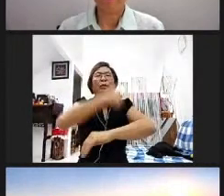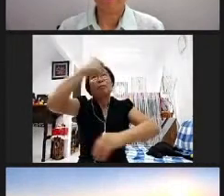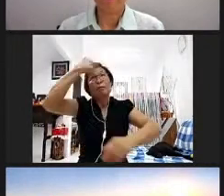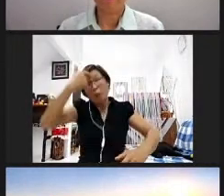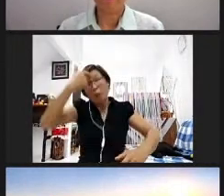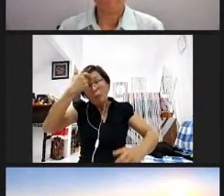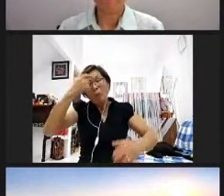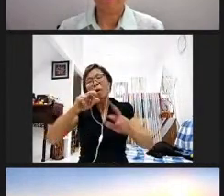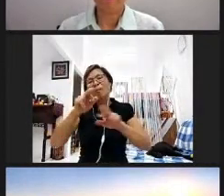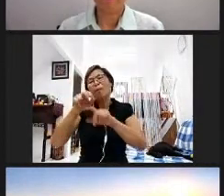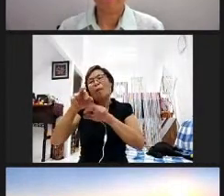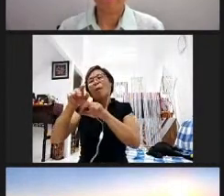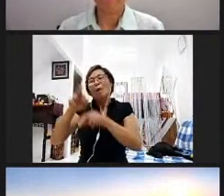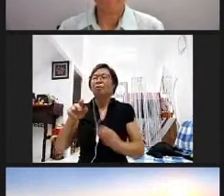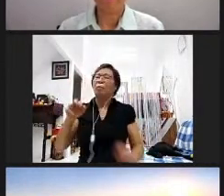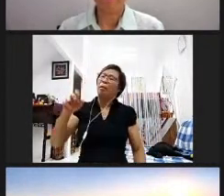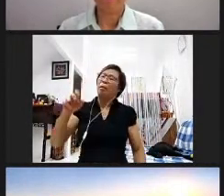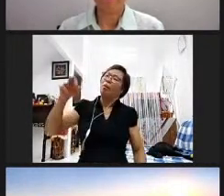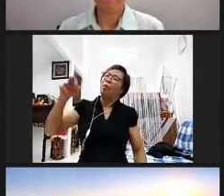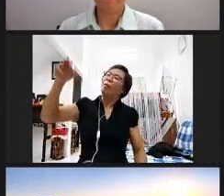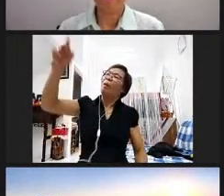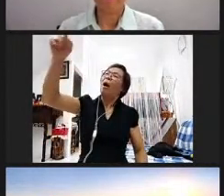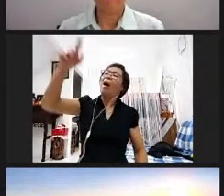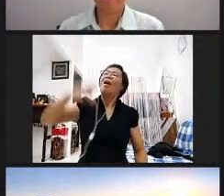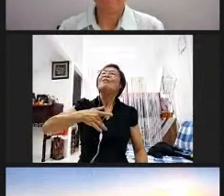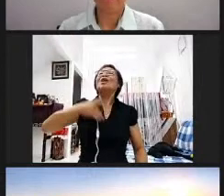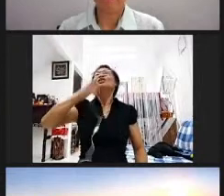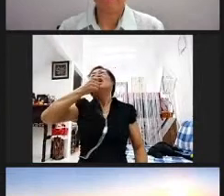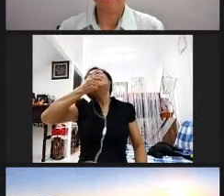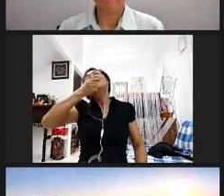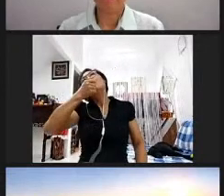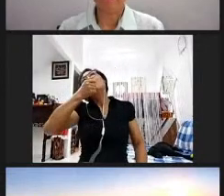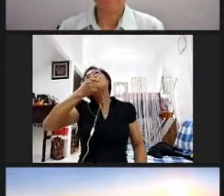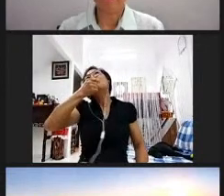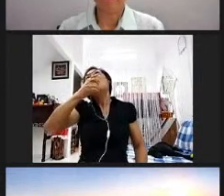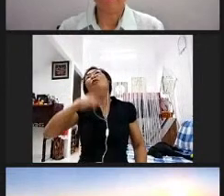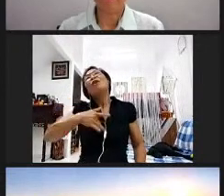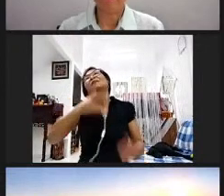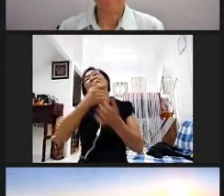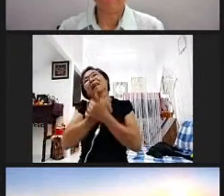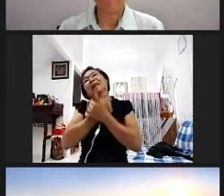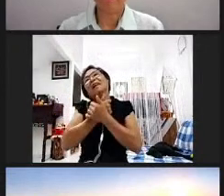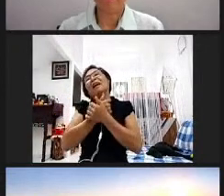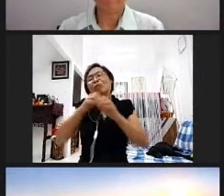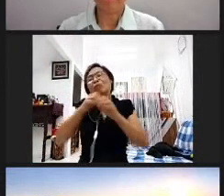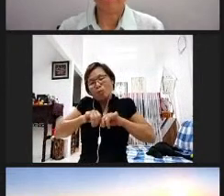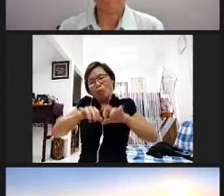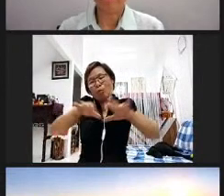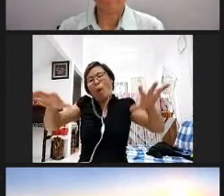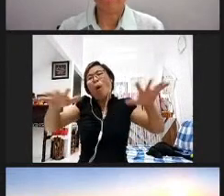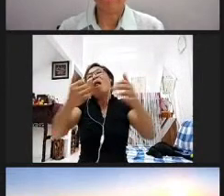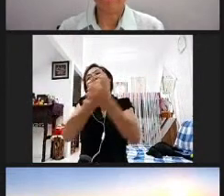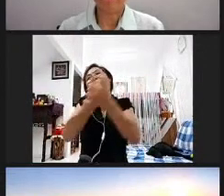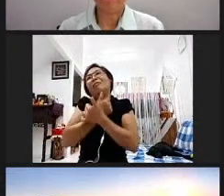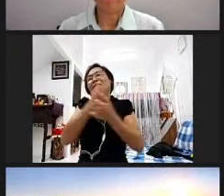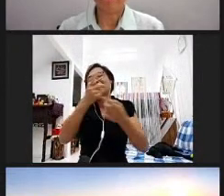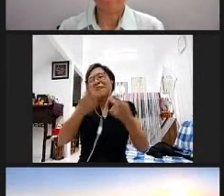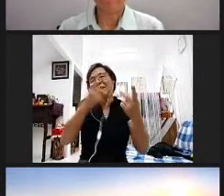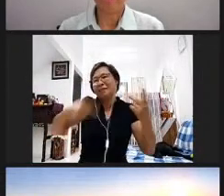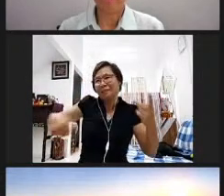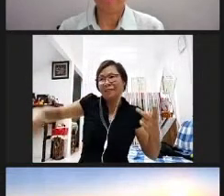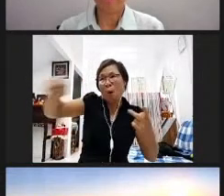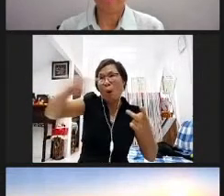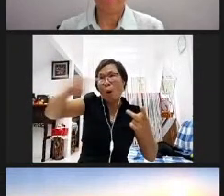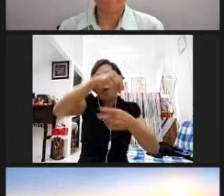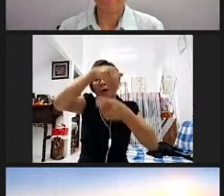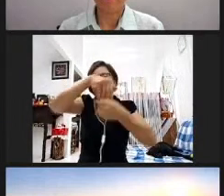stairs, I will sing the Rasa Sayang song and radiate loving kindness to everyone in the hospital. After this, I'll share with you. So this is at the